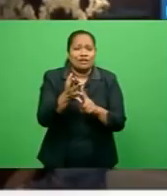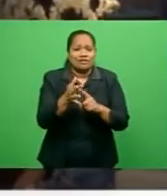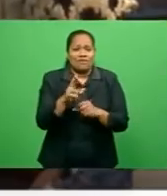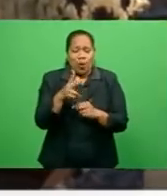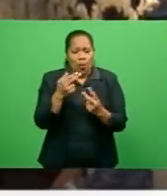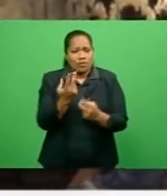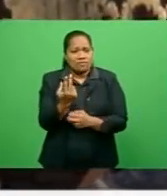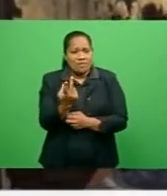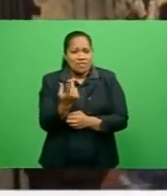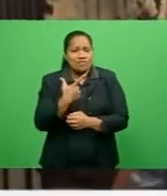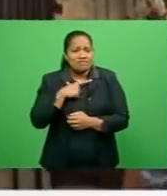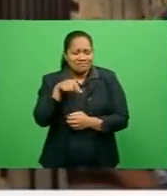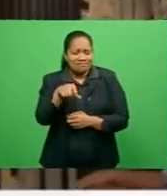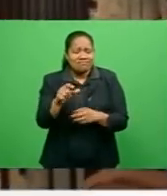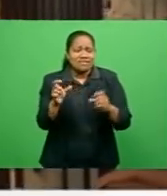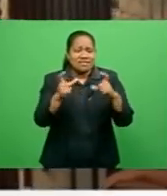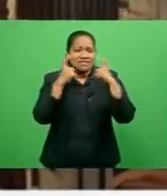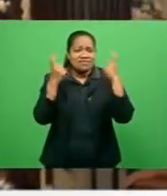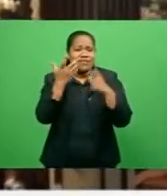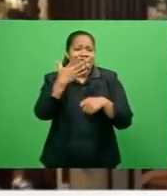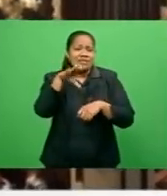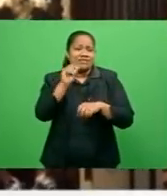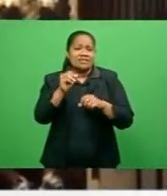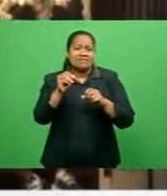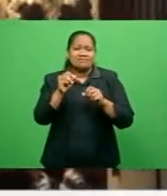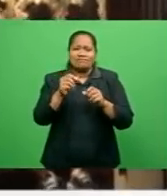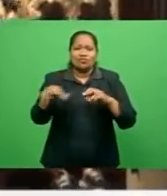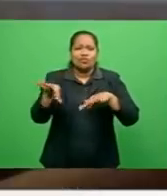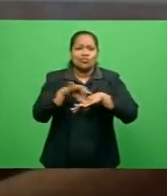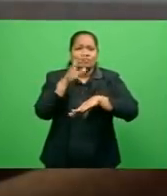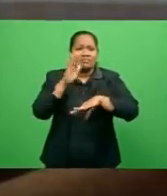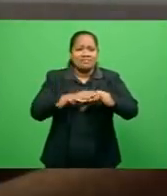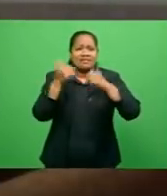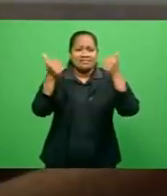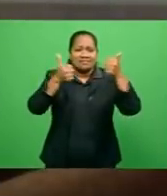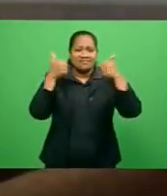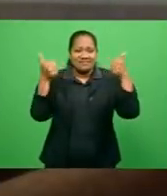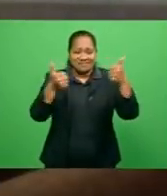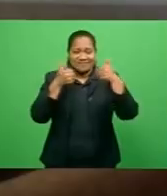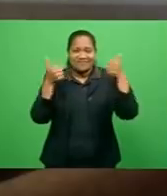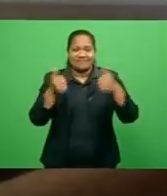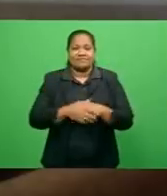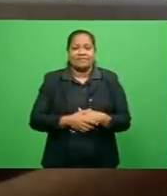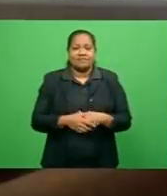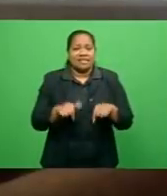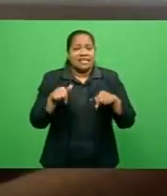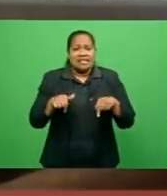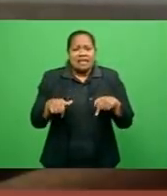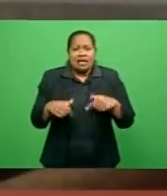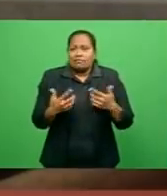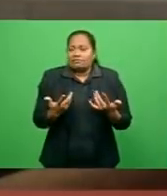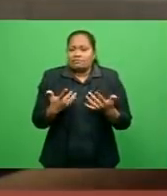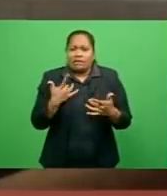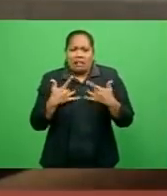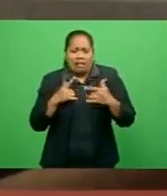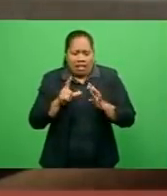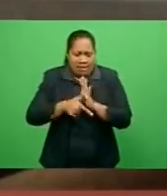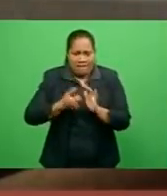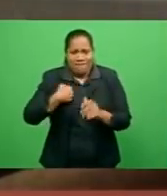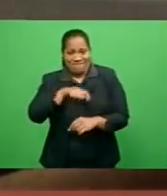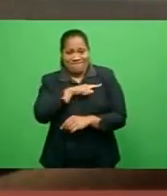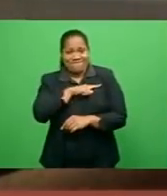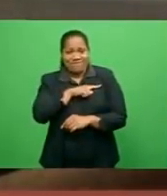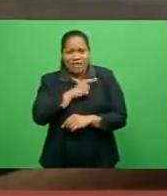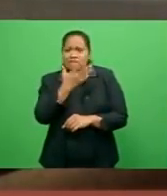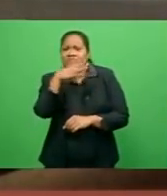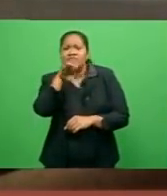as they celebrate their 50th wedding anniversary. This is a once in a lifetime for us, as a